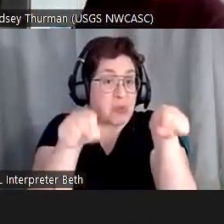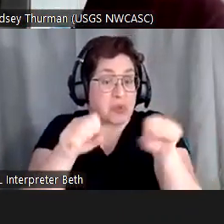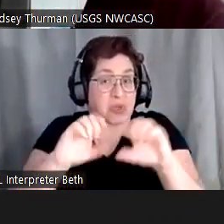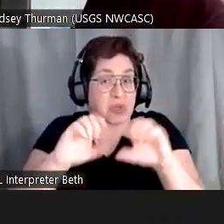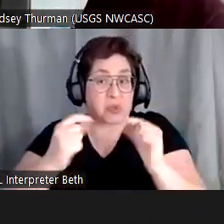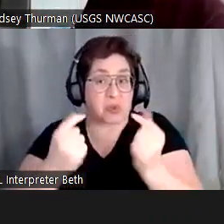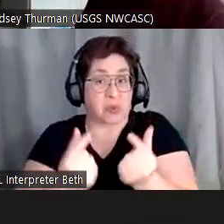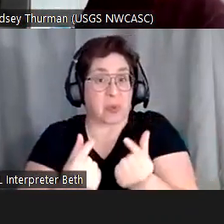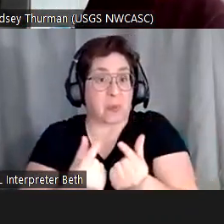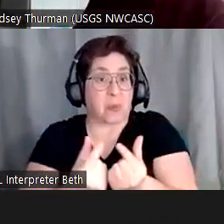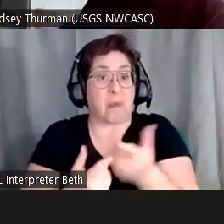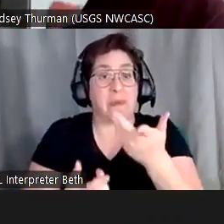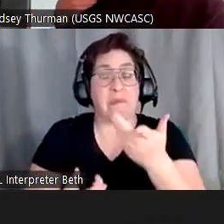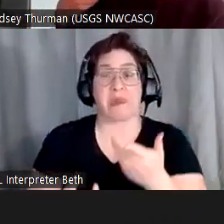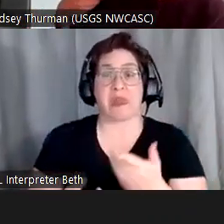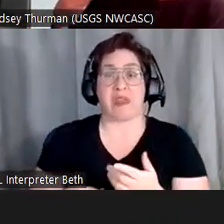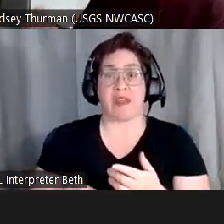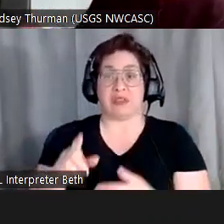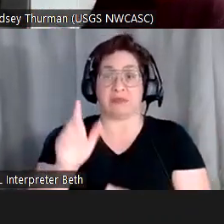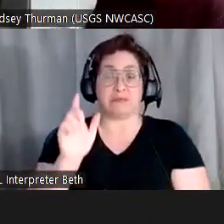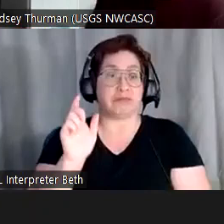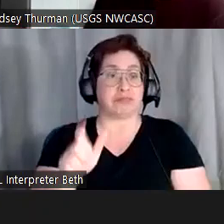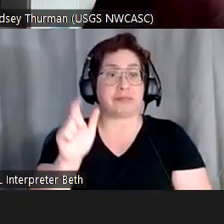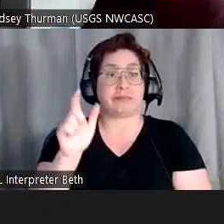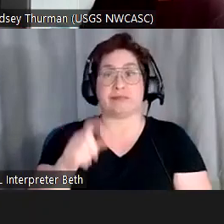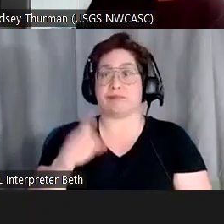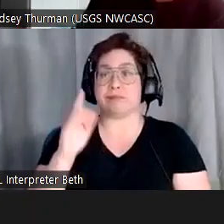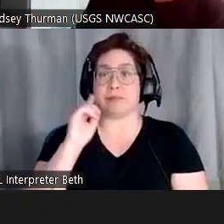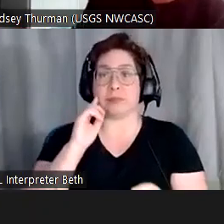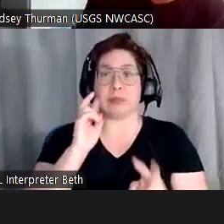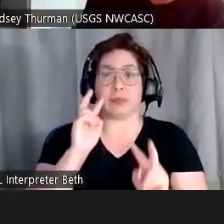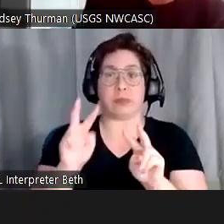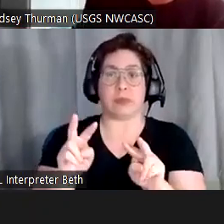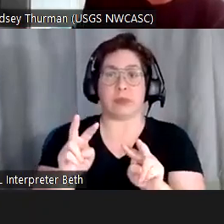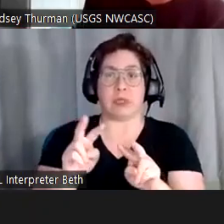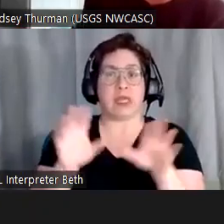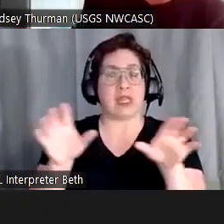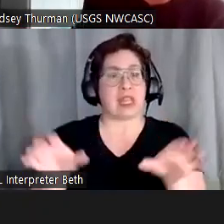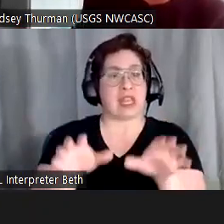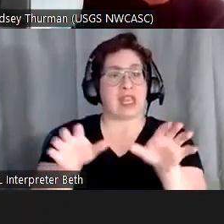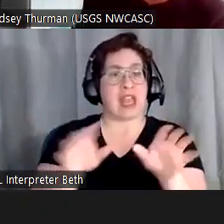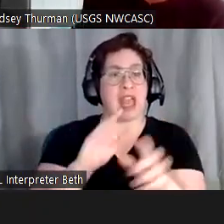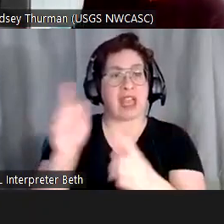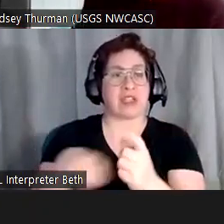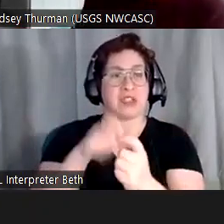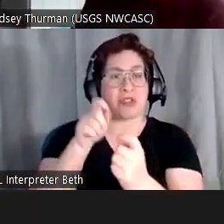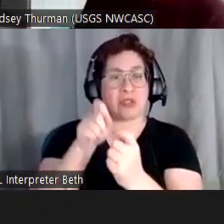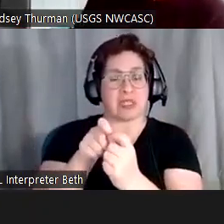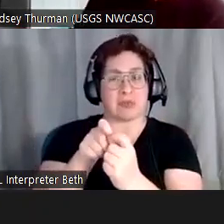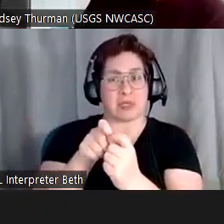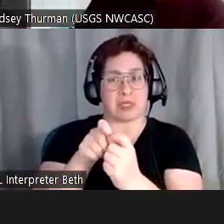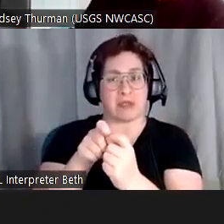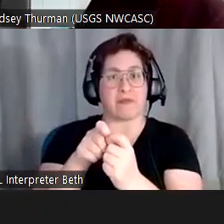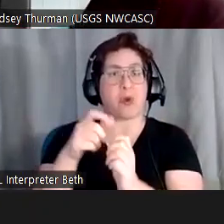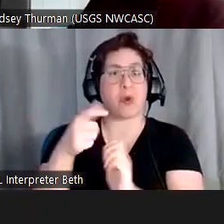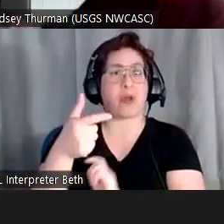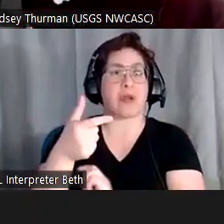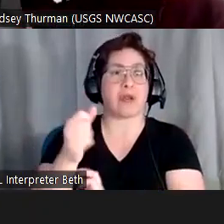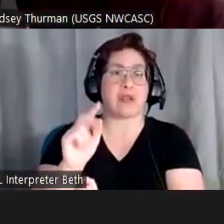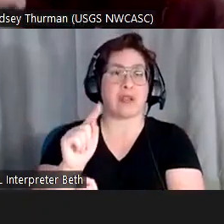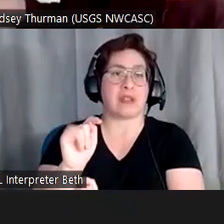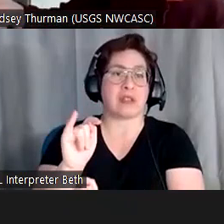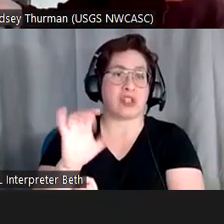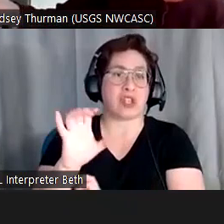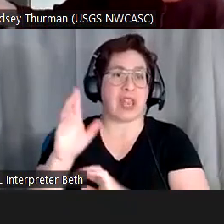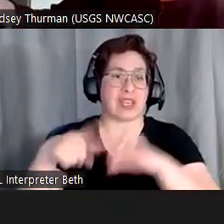actions. You could go in and look at actions specific to genetic diversity, which